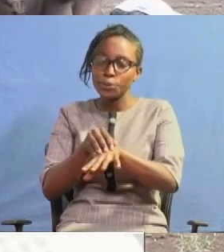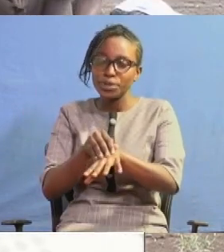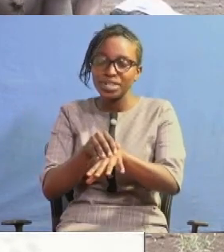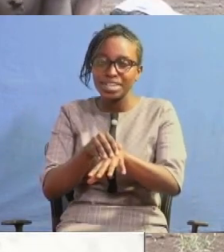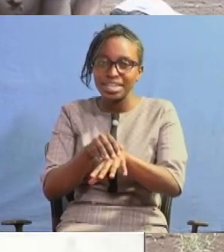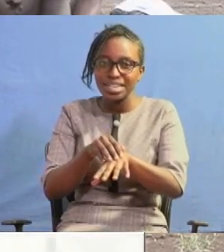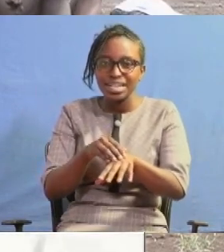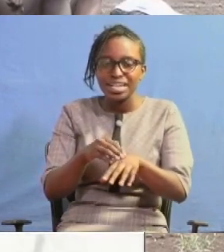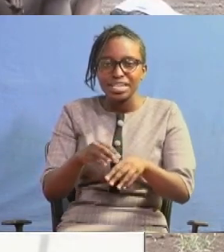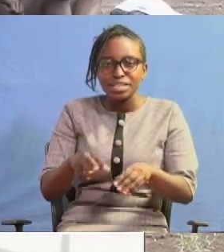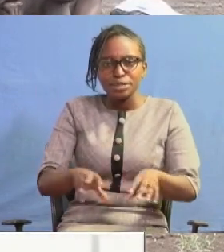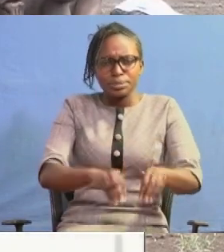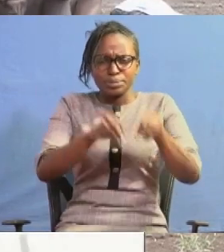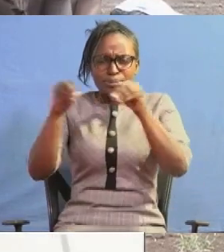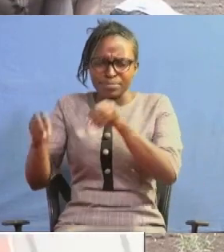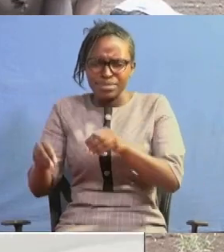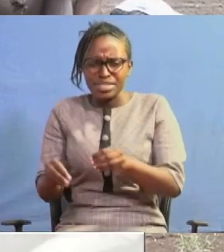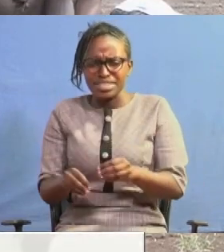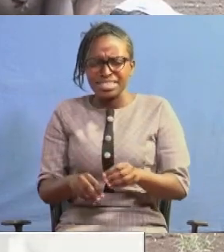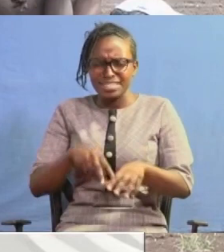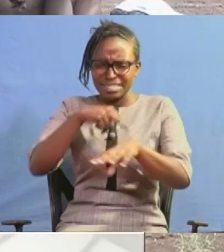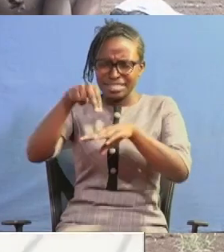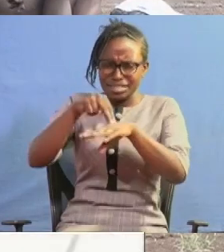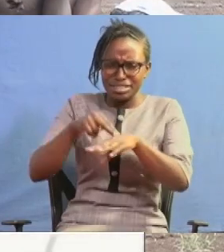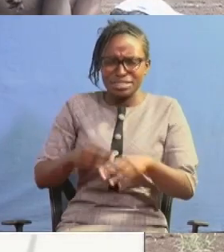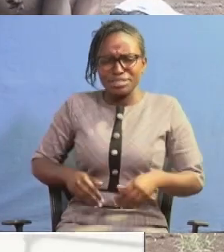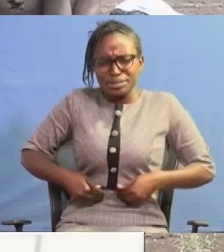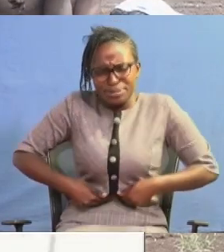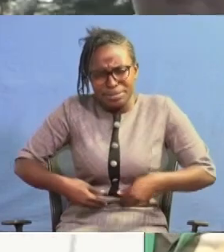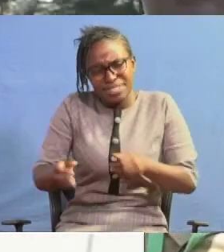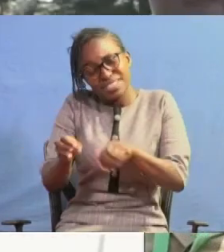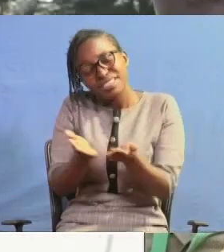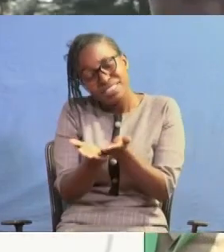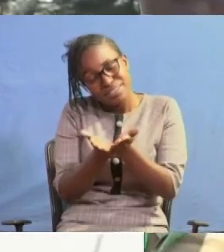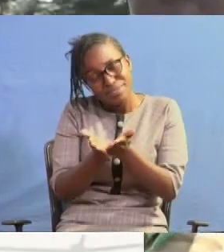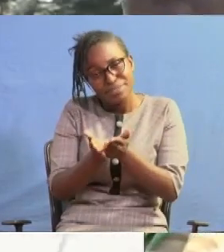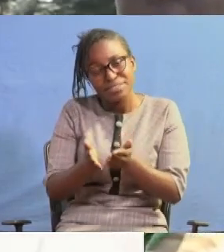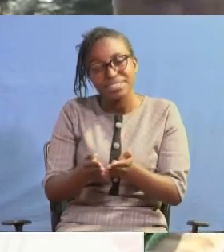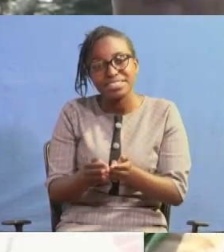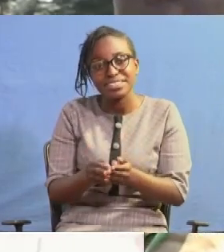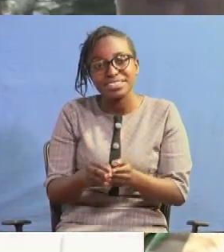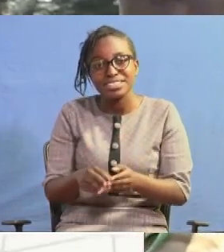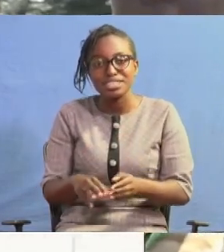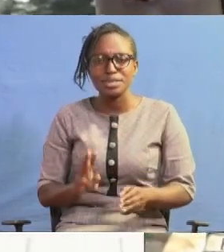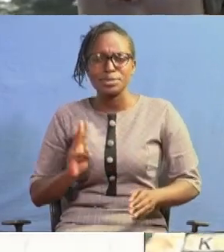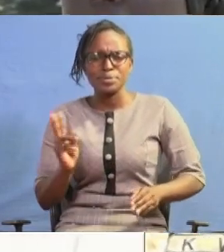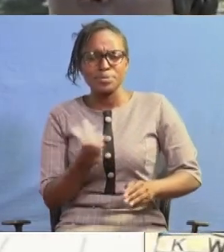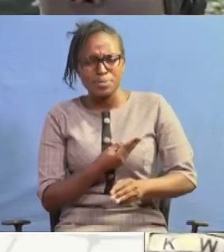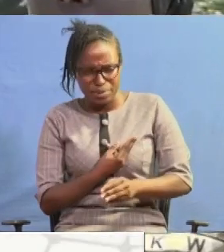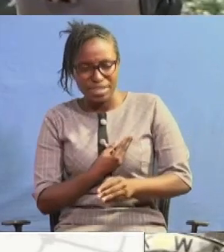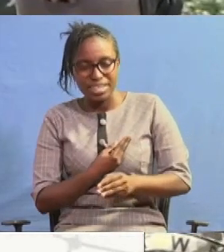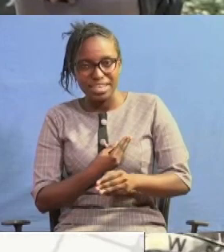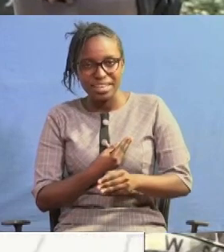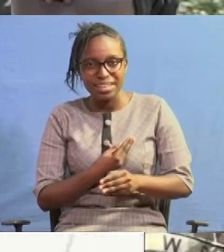been picked from the National Youth Service and 20% from the general public. We were particularly interested